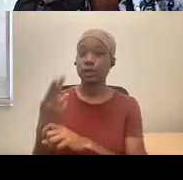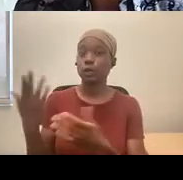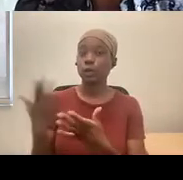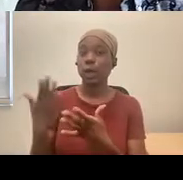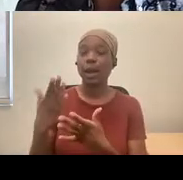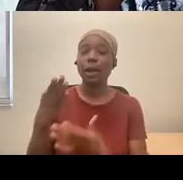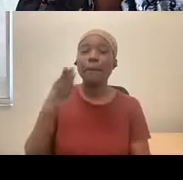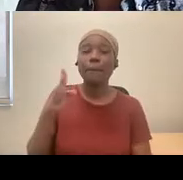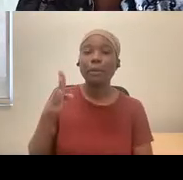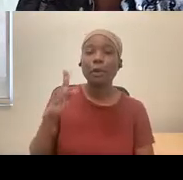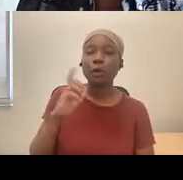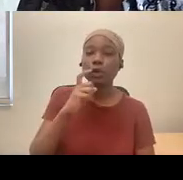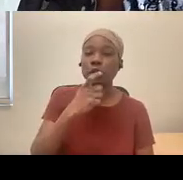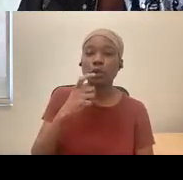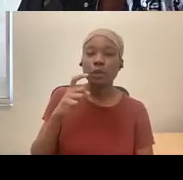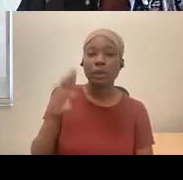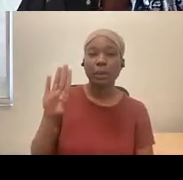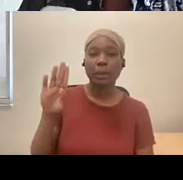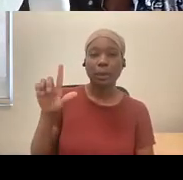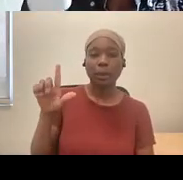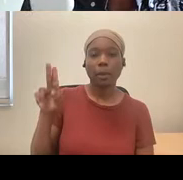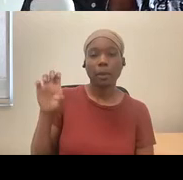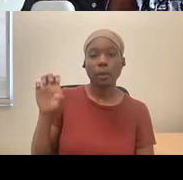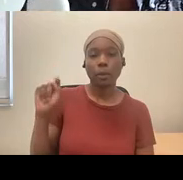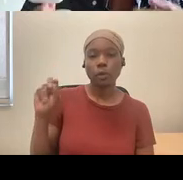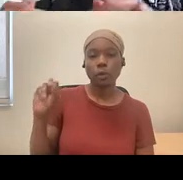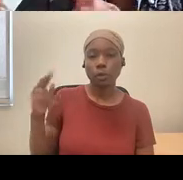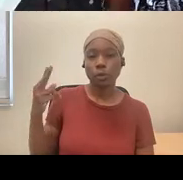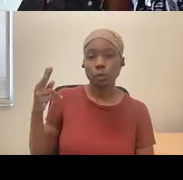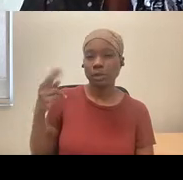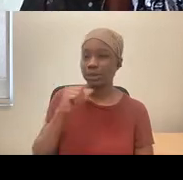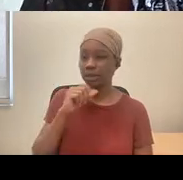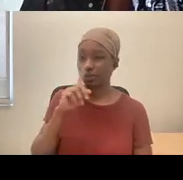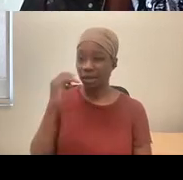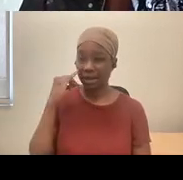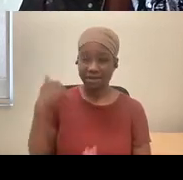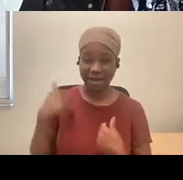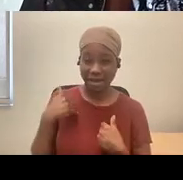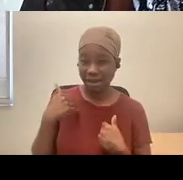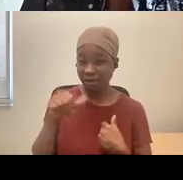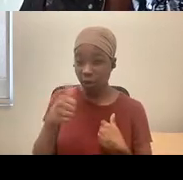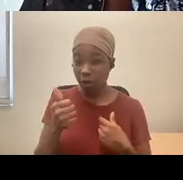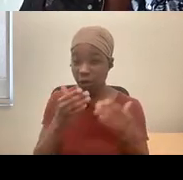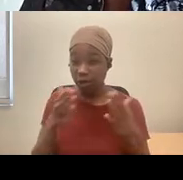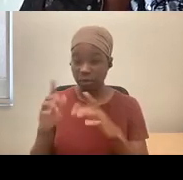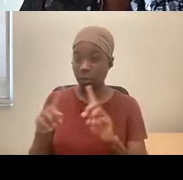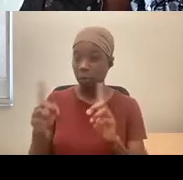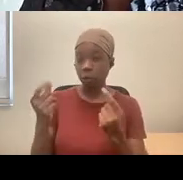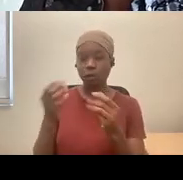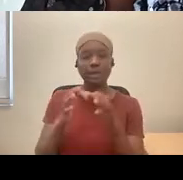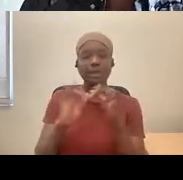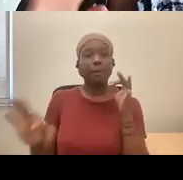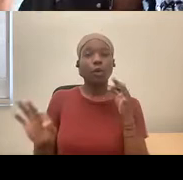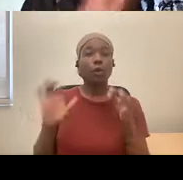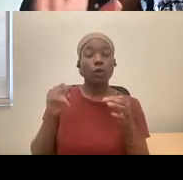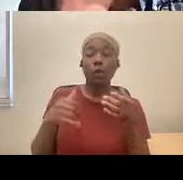anybody has any other methods at this point, but you could simply turn off Bluetooth sensing from your device to try to make sure it's